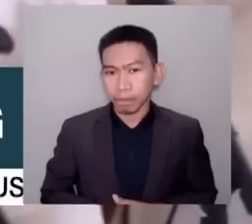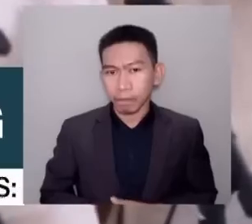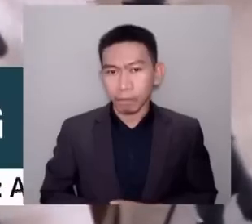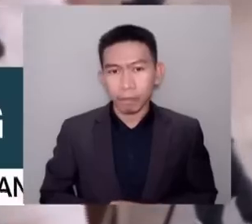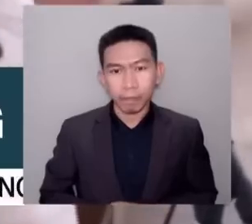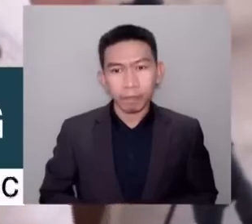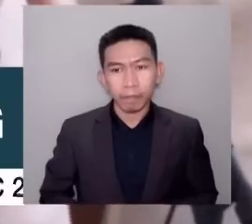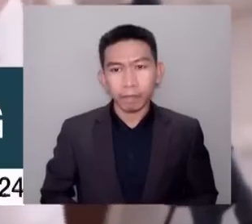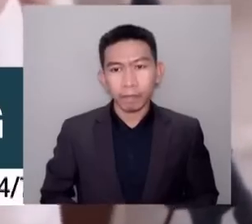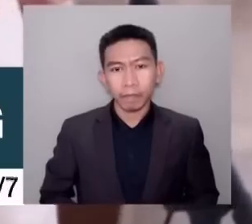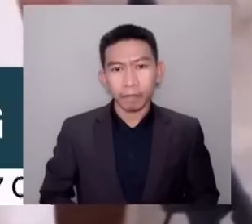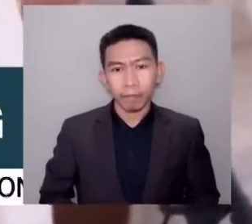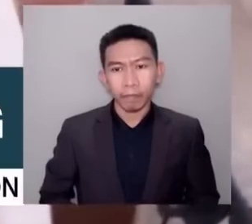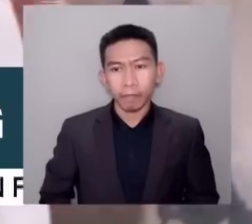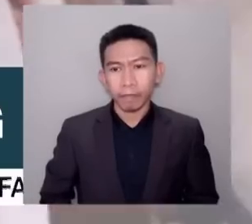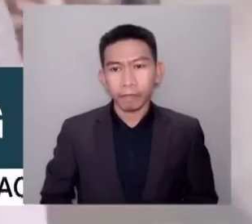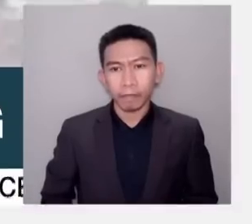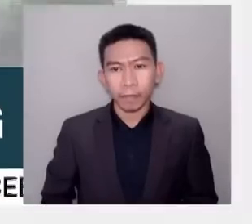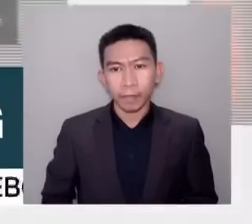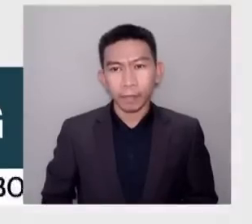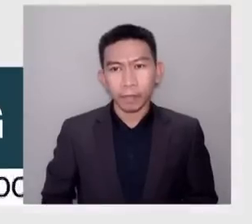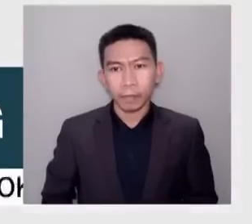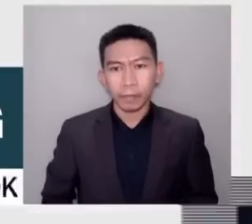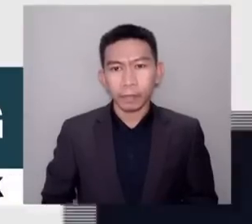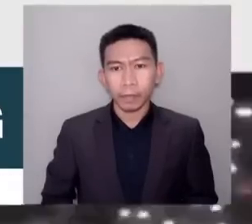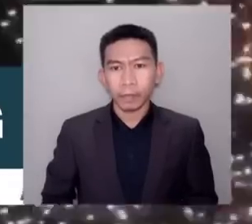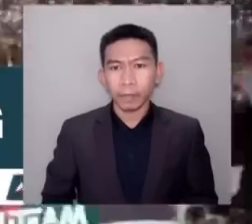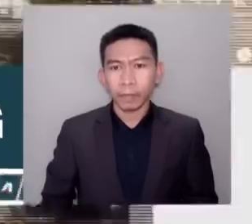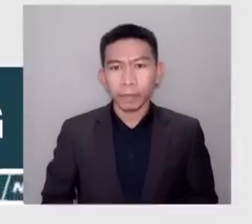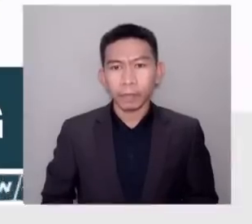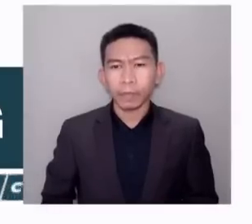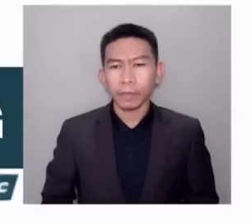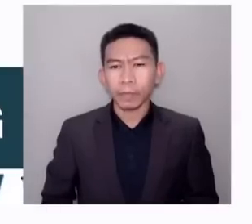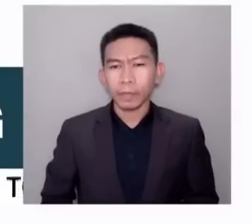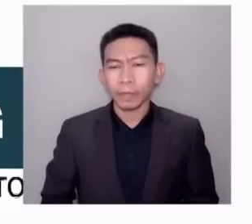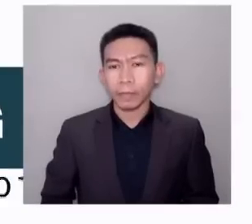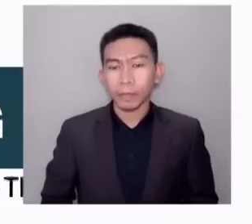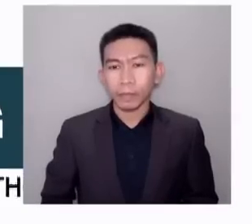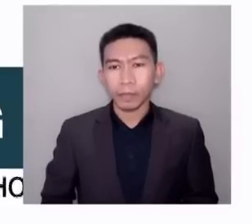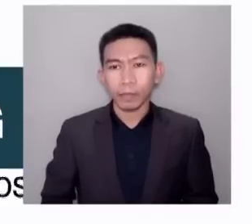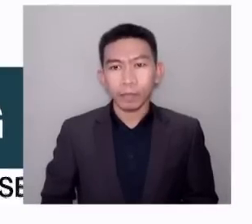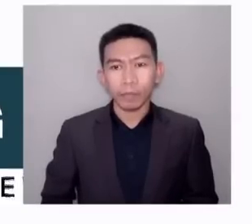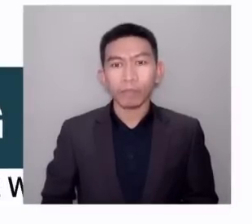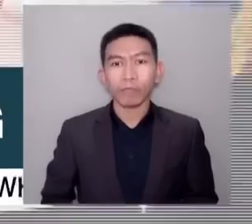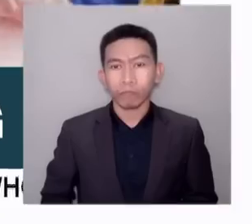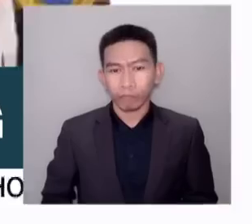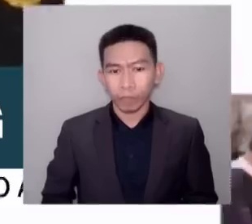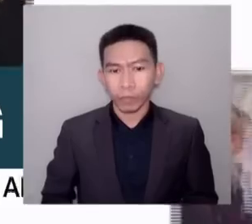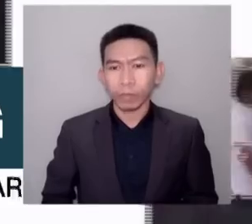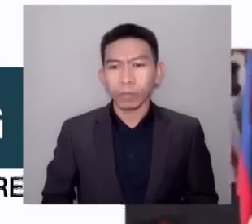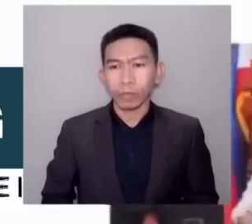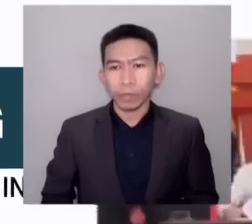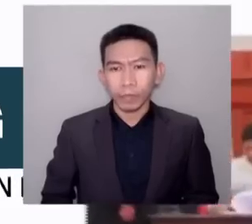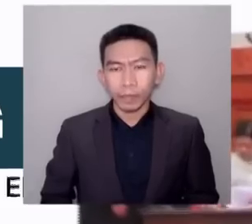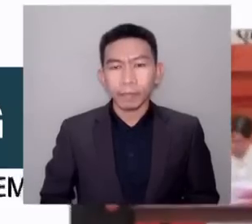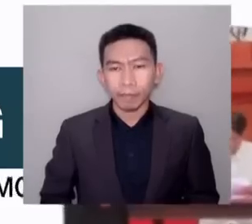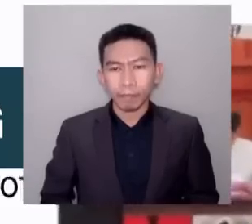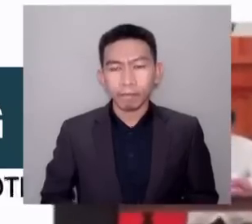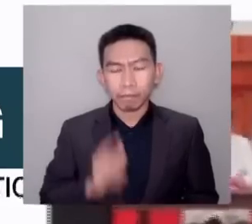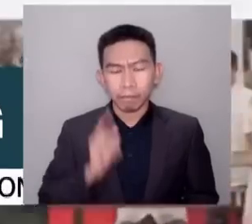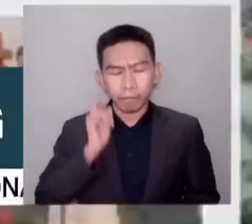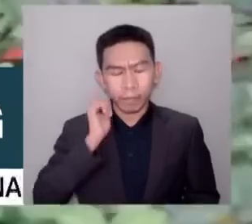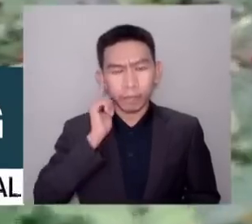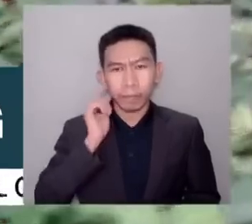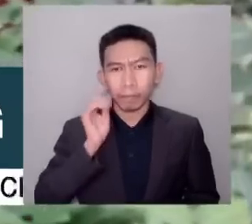well as strategies to strengthen food security and to expand the vaccination program, particularly the country's booster